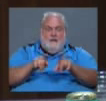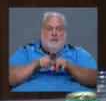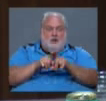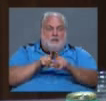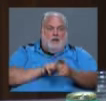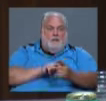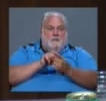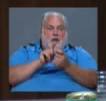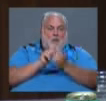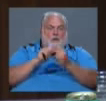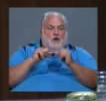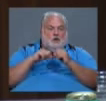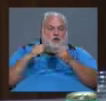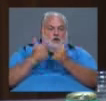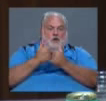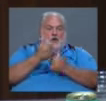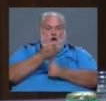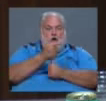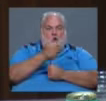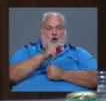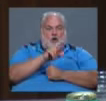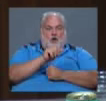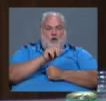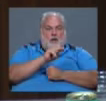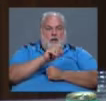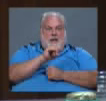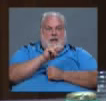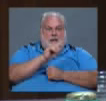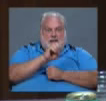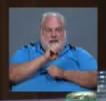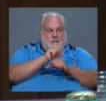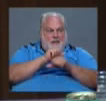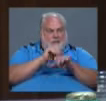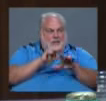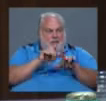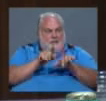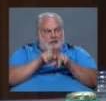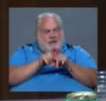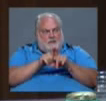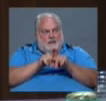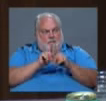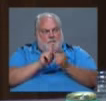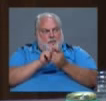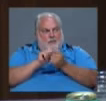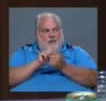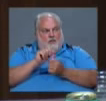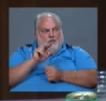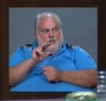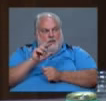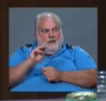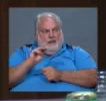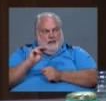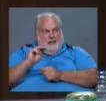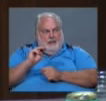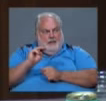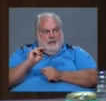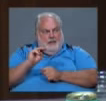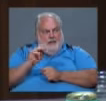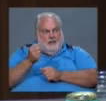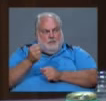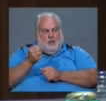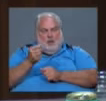the association, the Granite Mountain Association, and they have also met with 3M. So